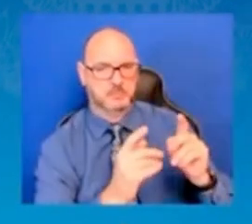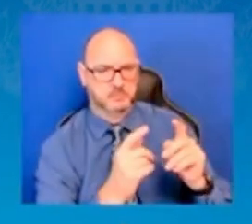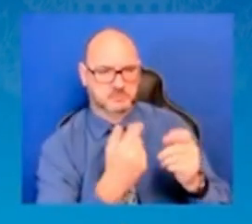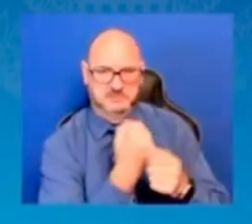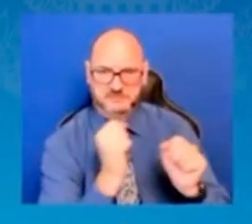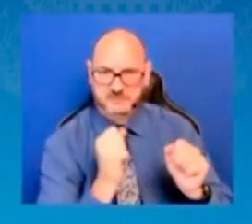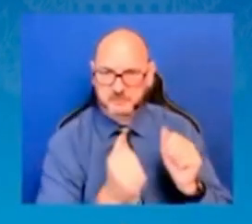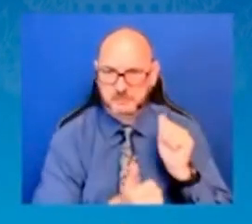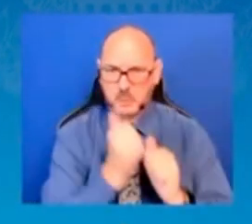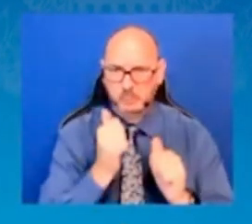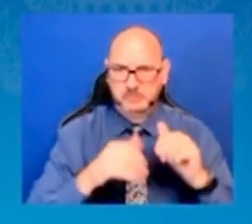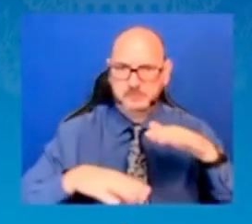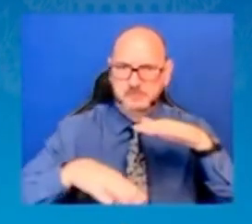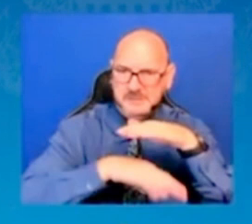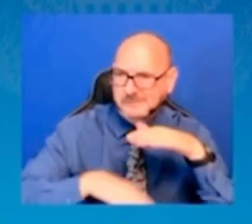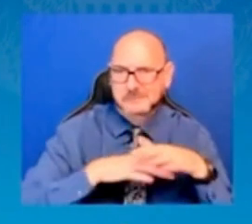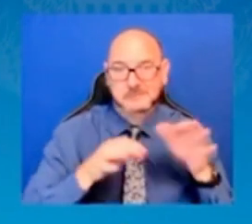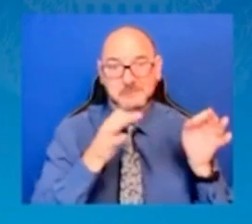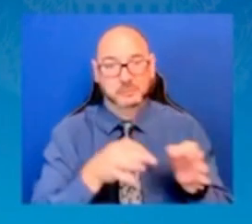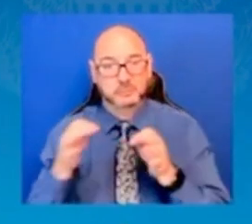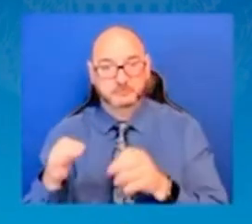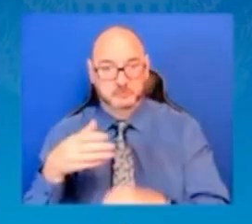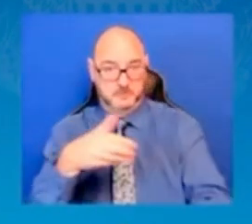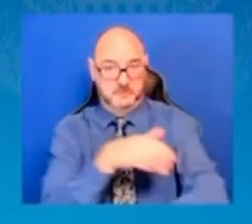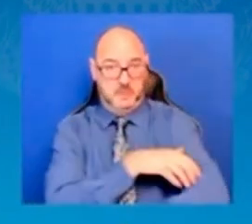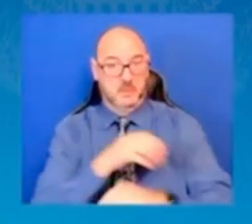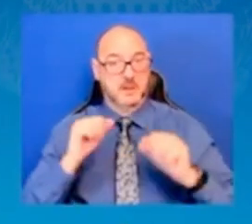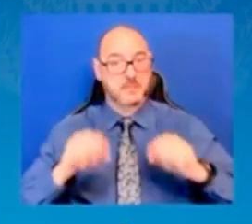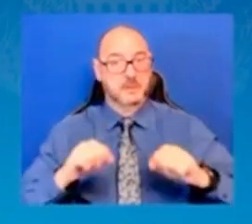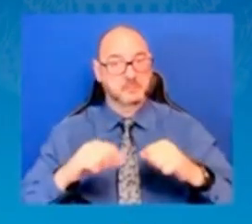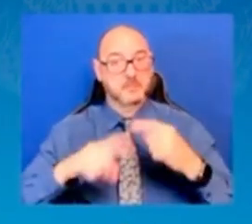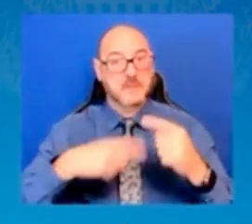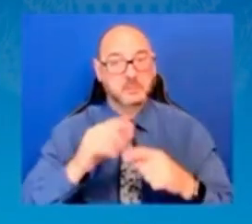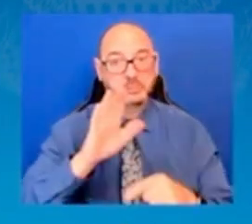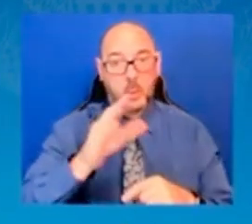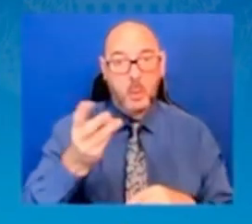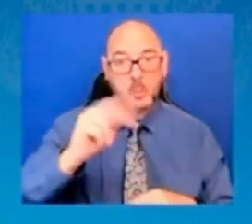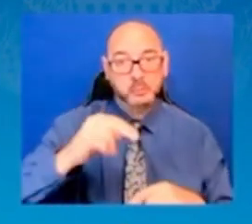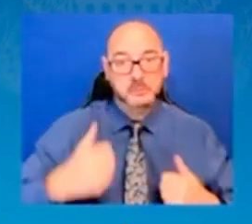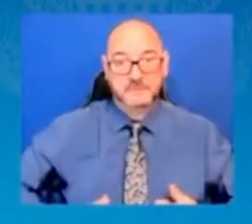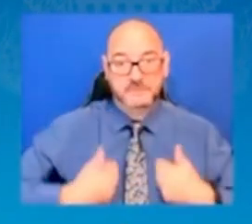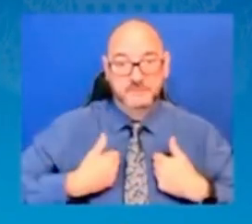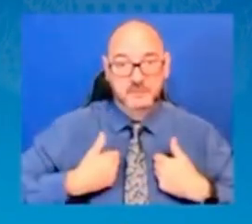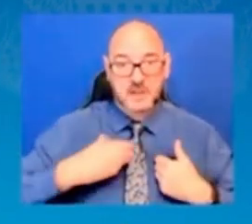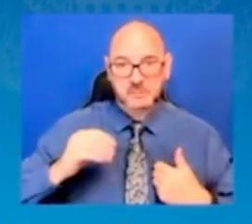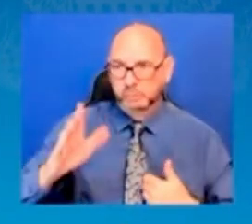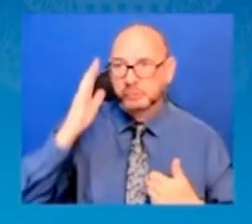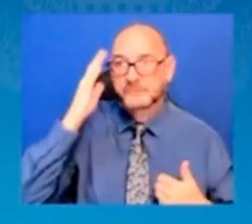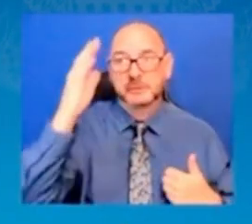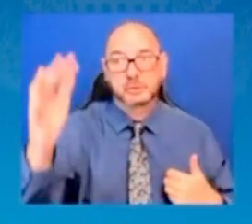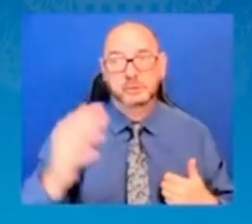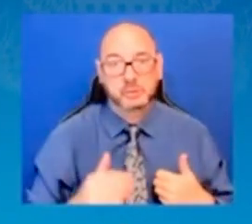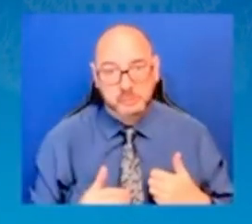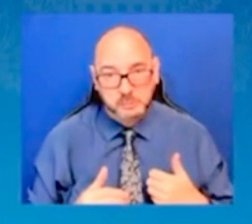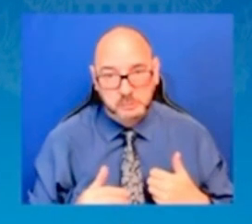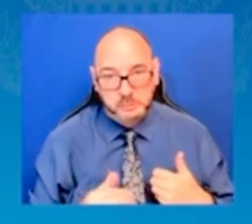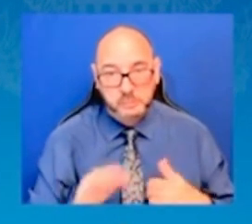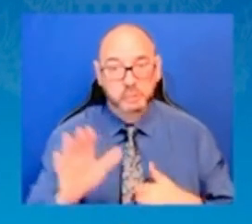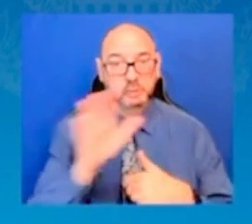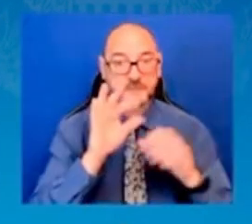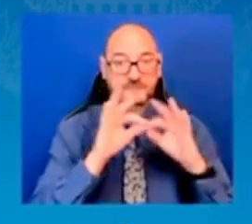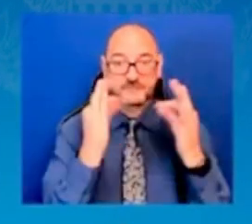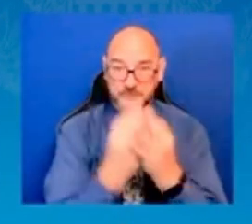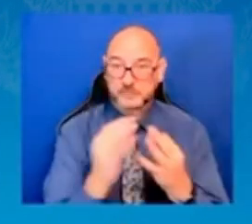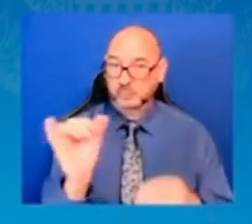the power and ability to make about their lives and the future of their families. And